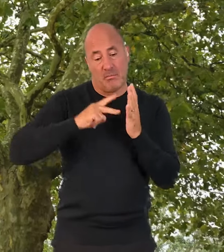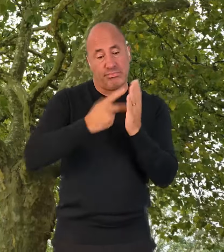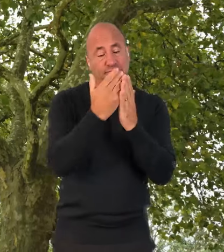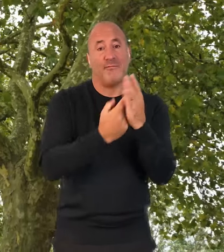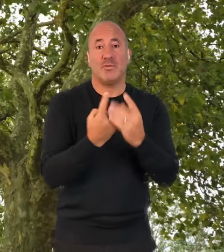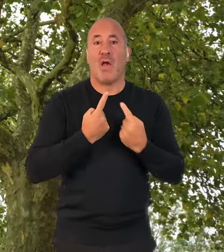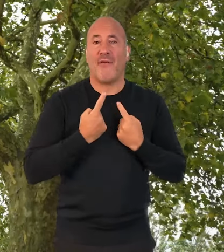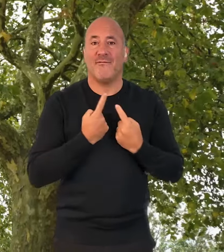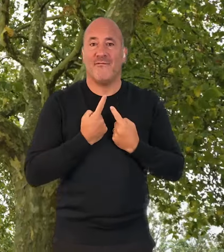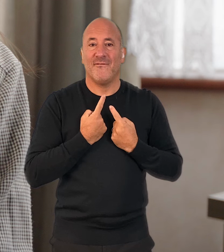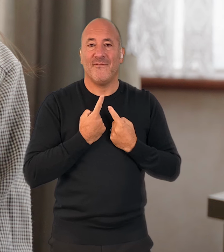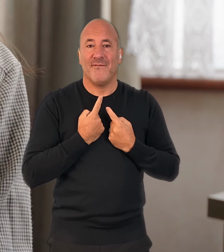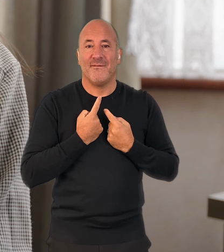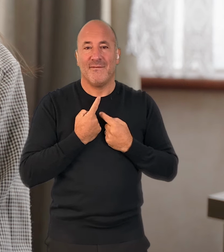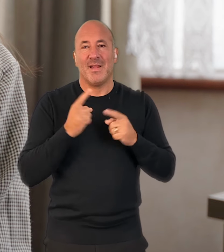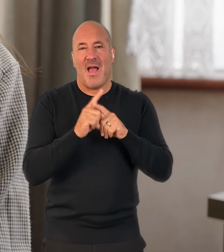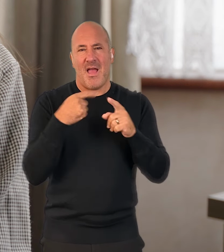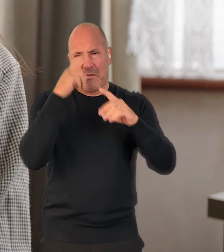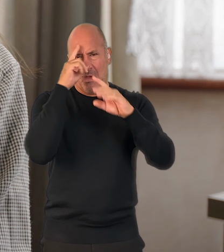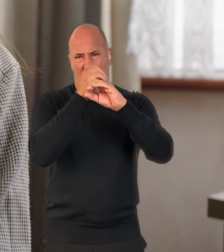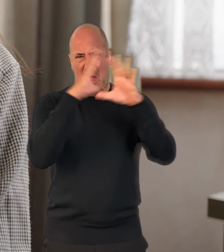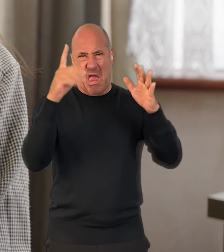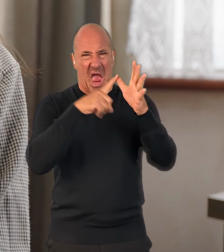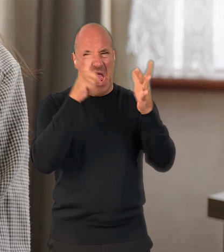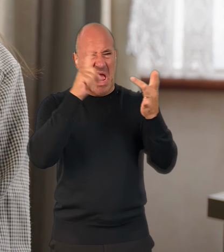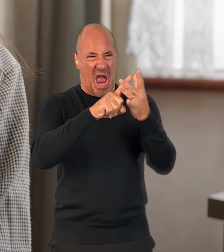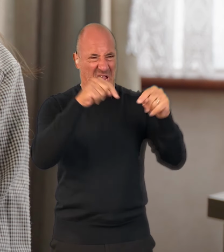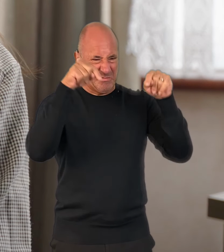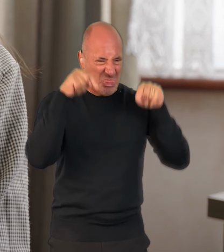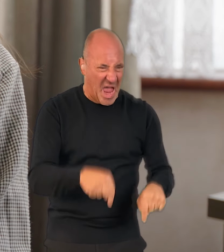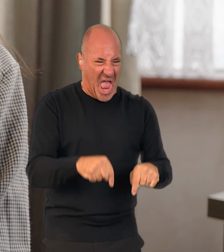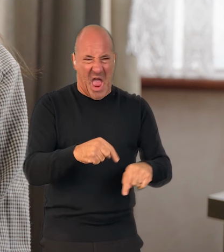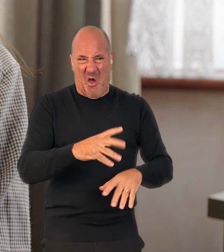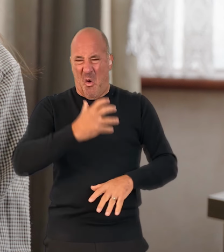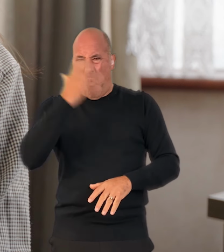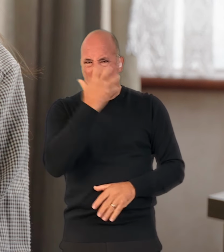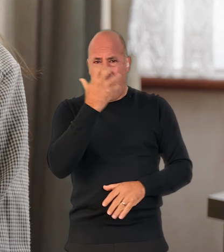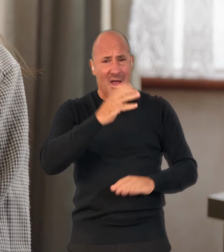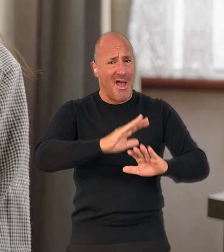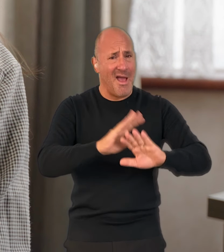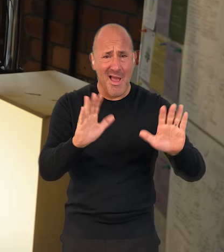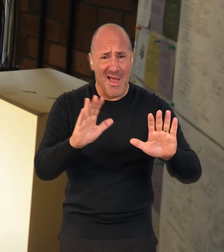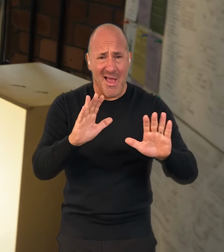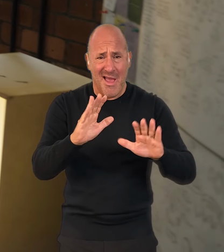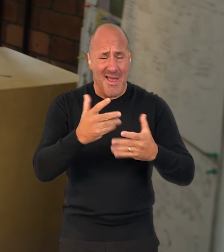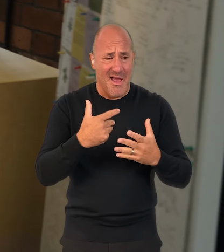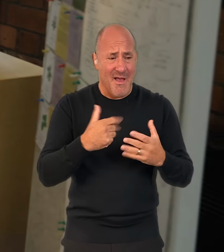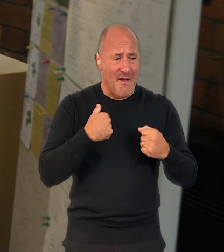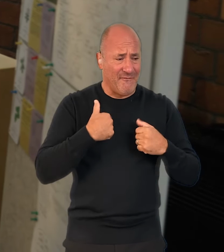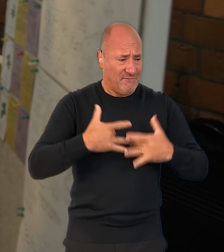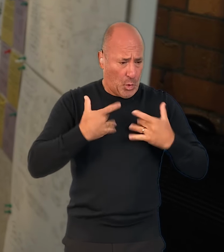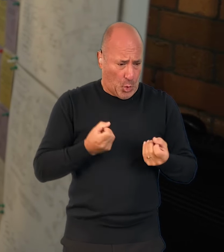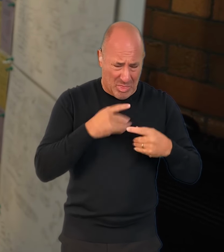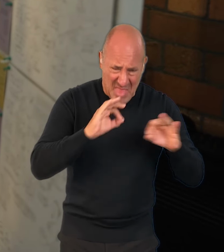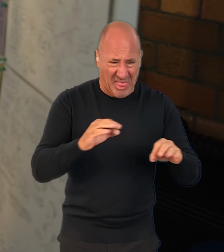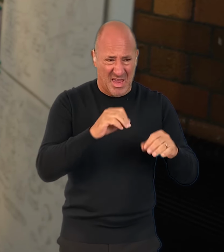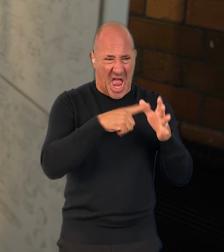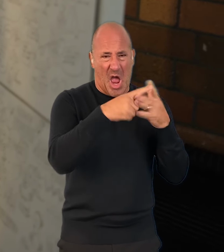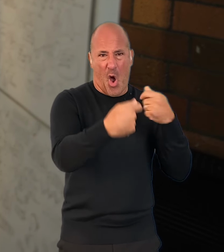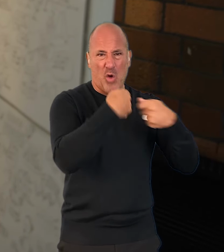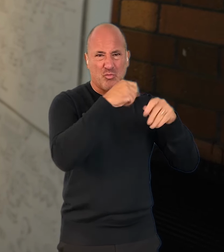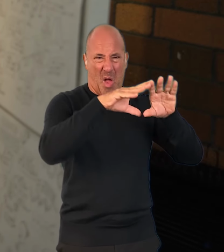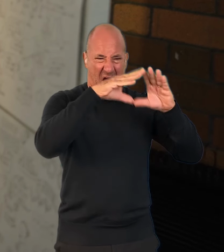for ourselves, where it's not just this kind of like really overwhelming idea that kind of AI is here and we've got